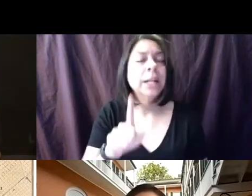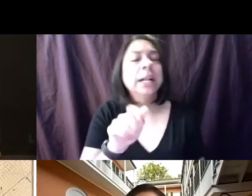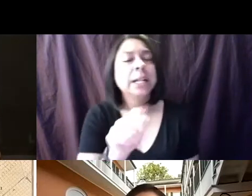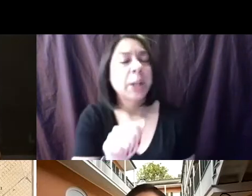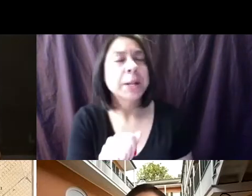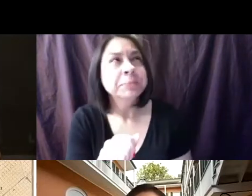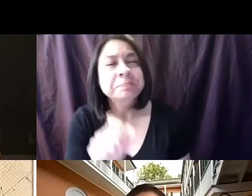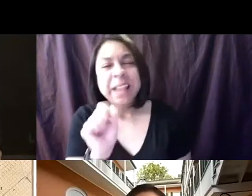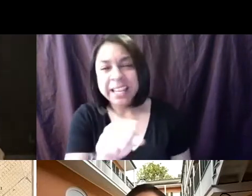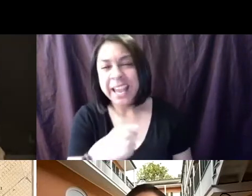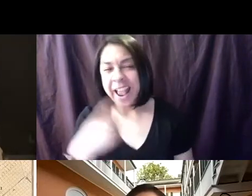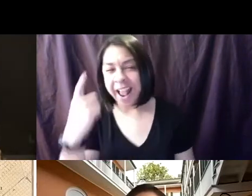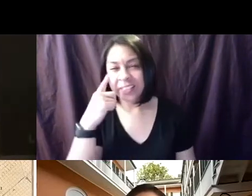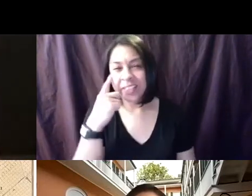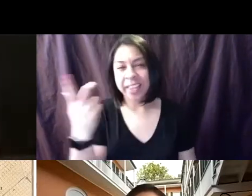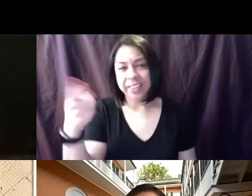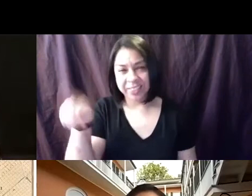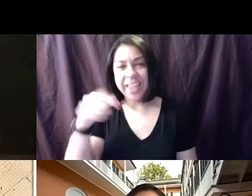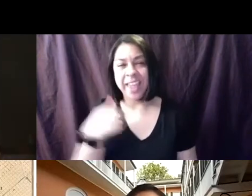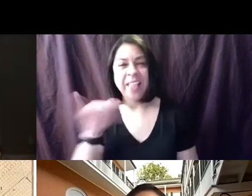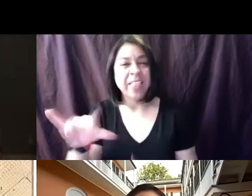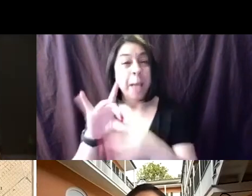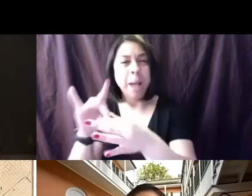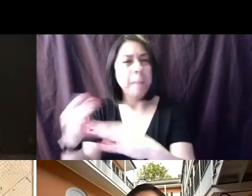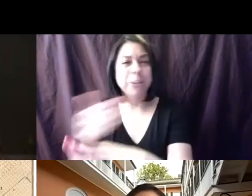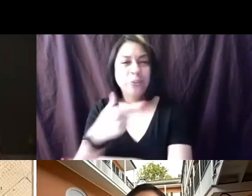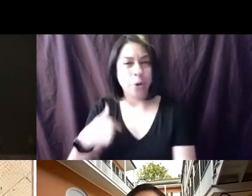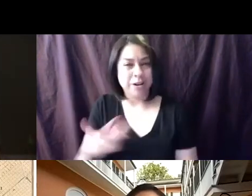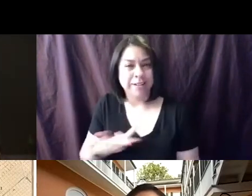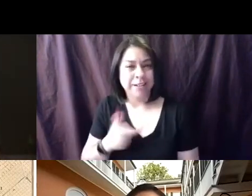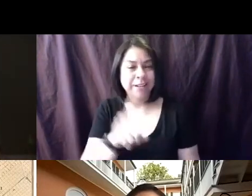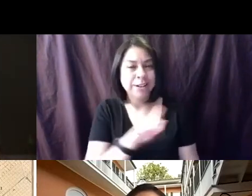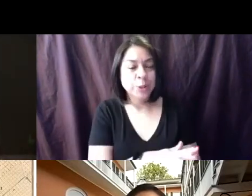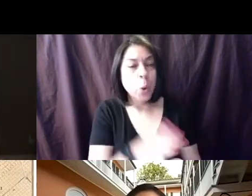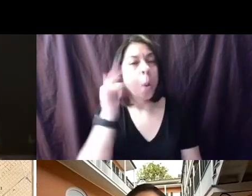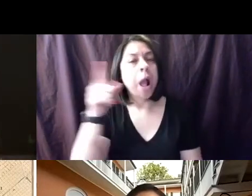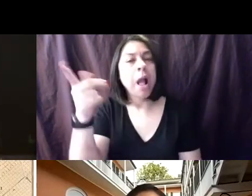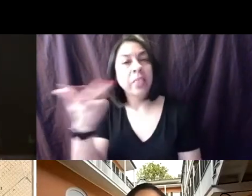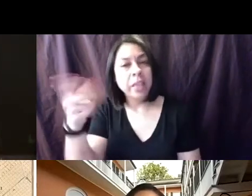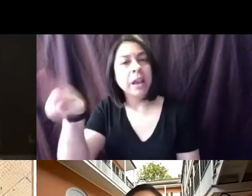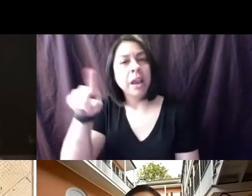Yeah, and I think they shared that they had that bond even before we went to school, because they were being prepared,